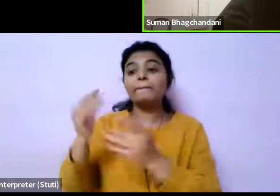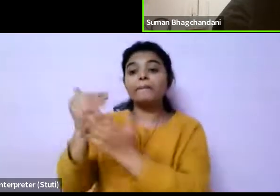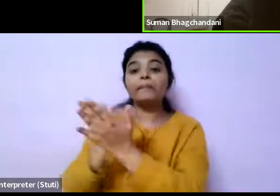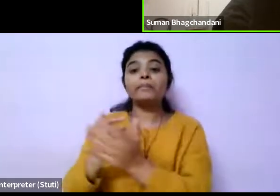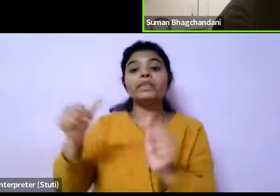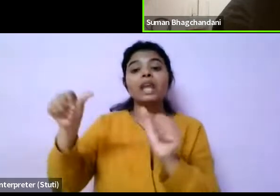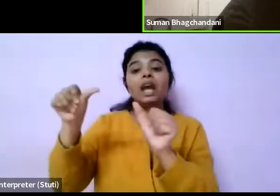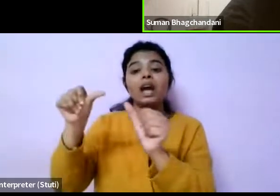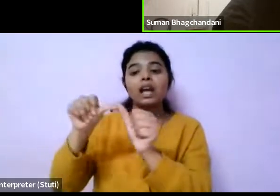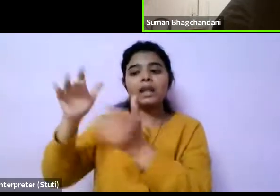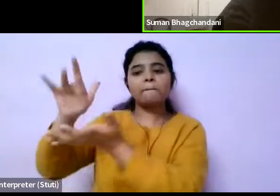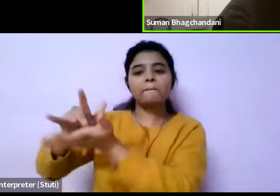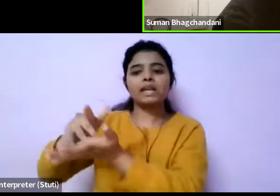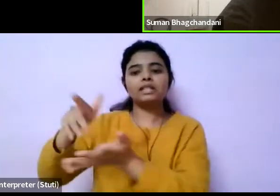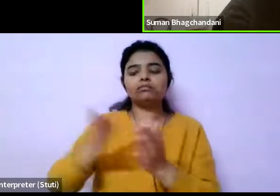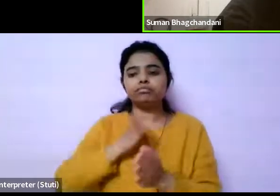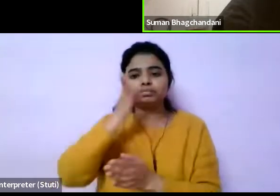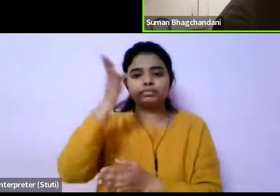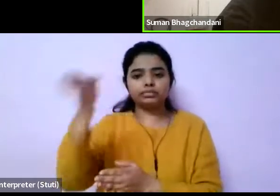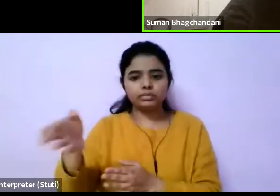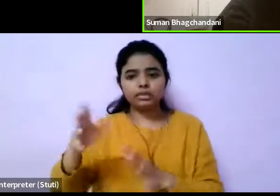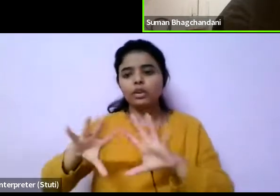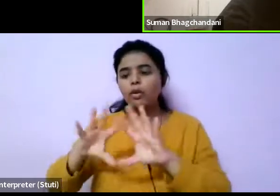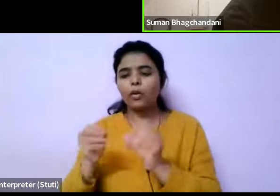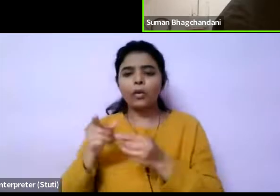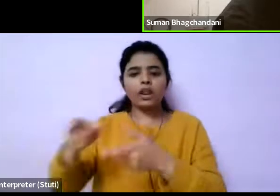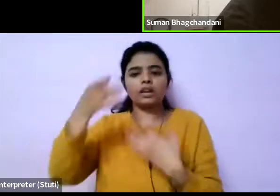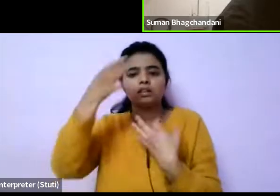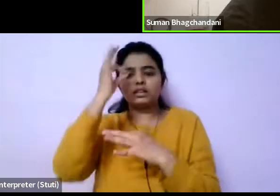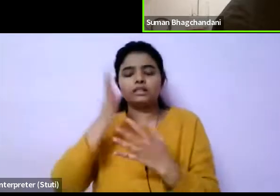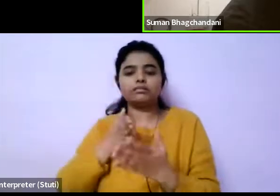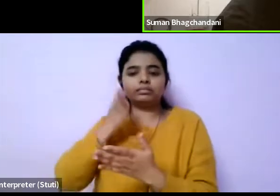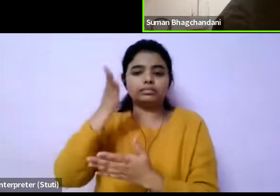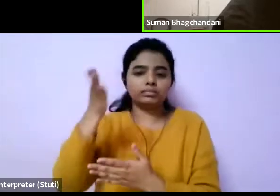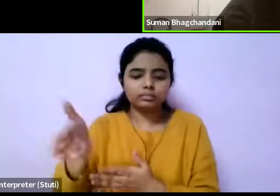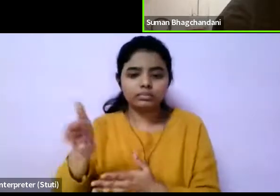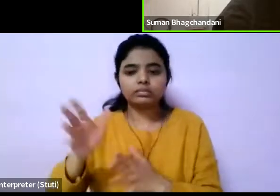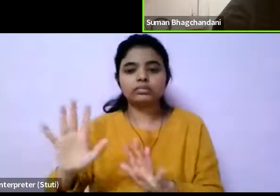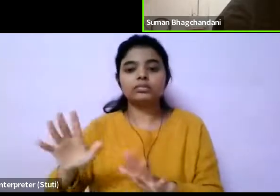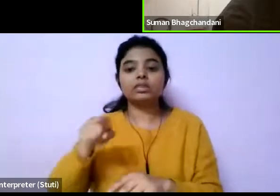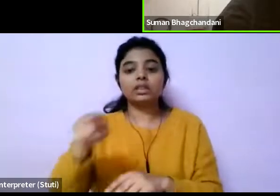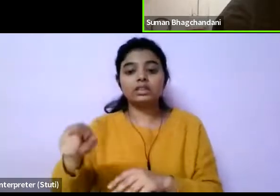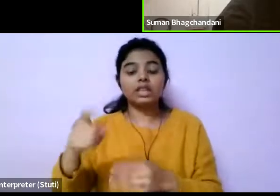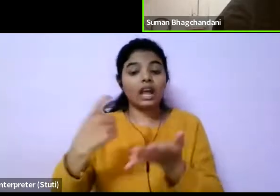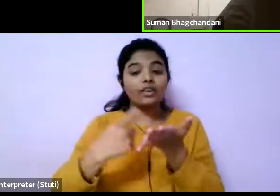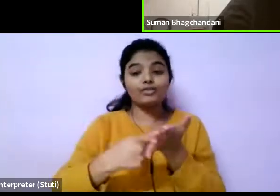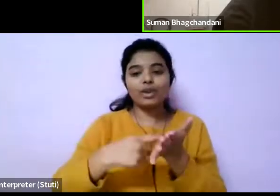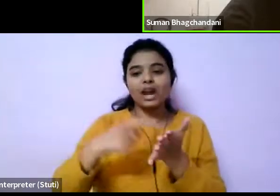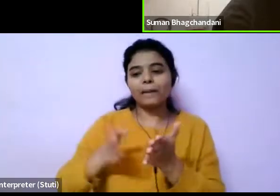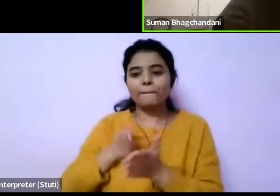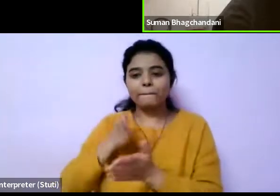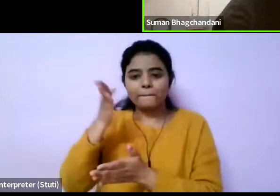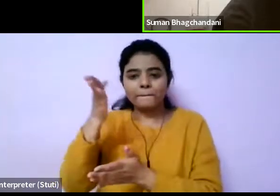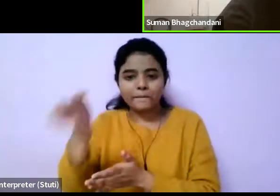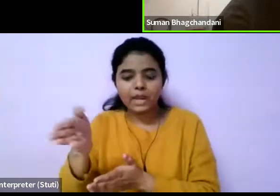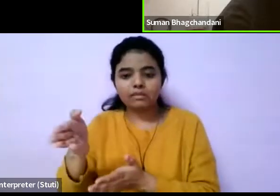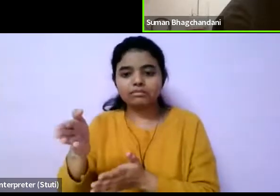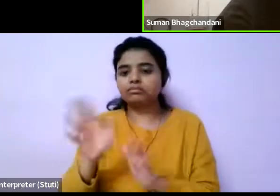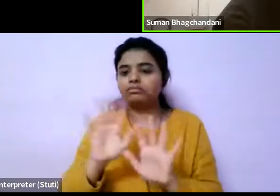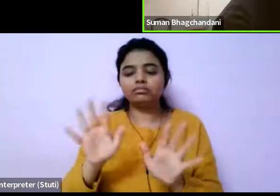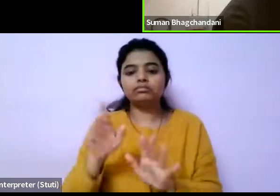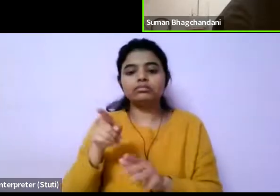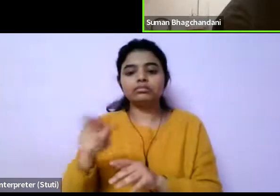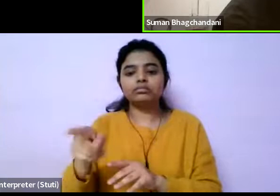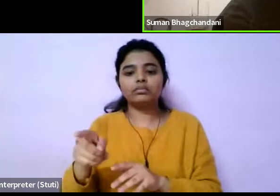Arangetram, or the initiation of the dancer to the proscenium, except he prefers to call it Rang Pravesh, which would loosely translate